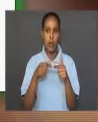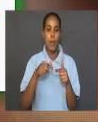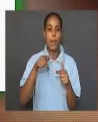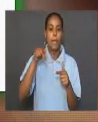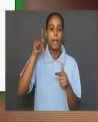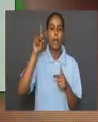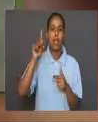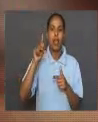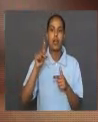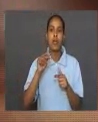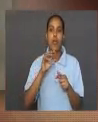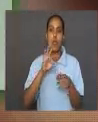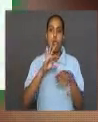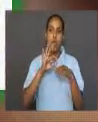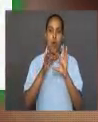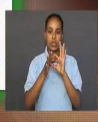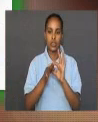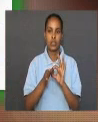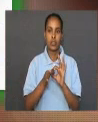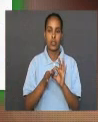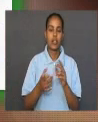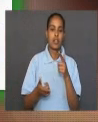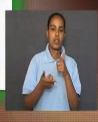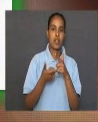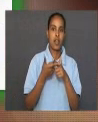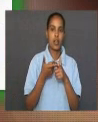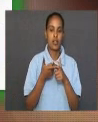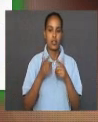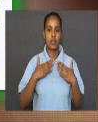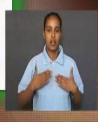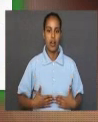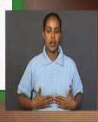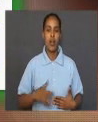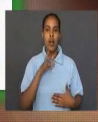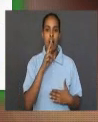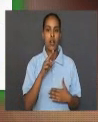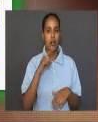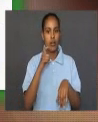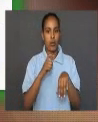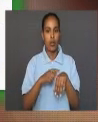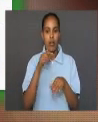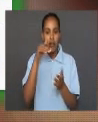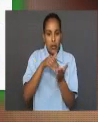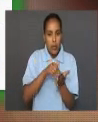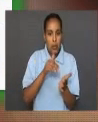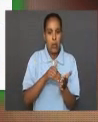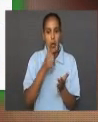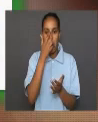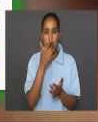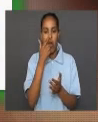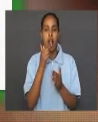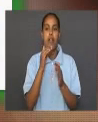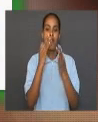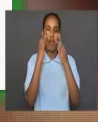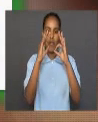peptide bonds. The secondary structures are regularly repeating local